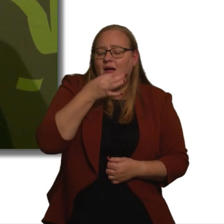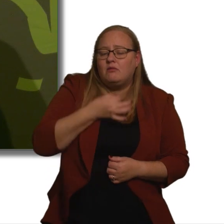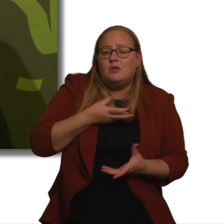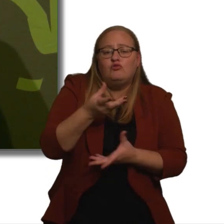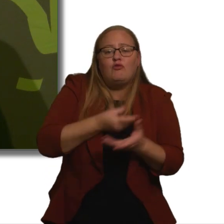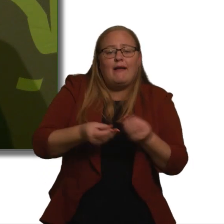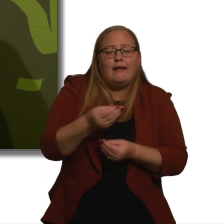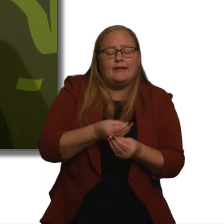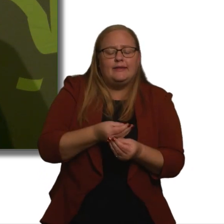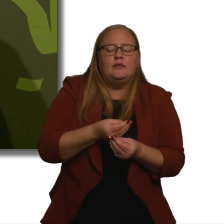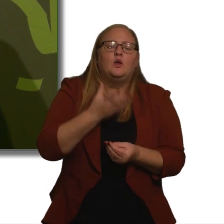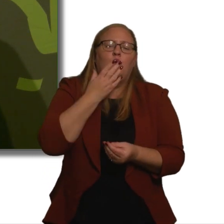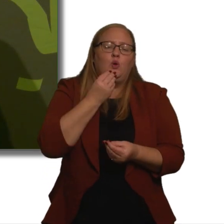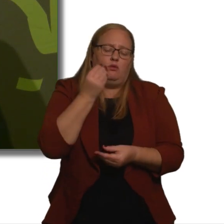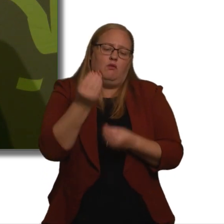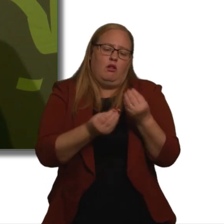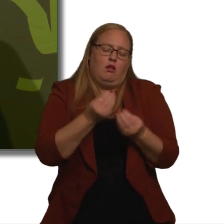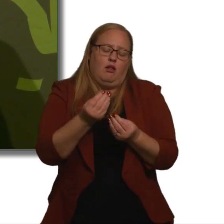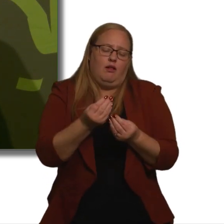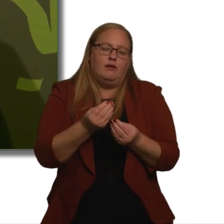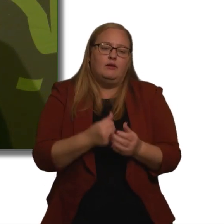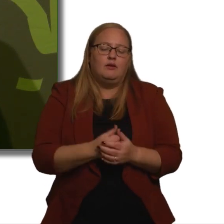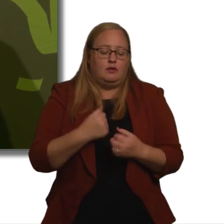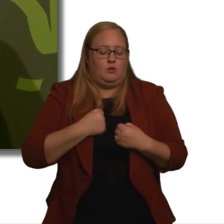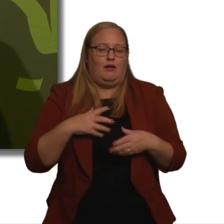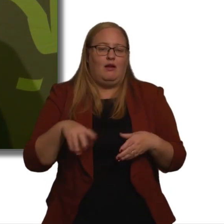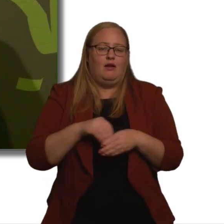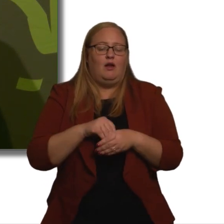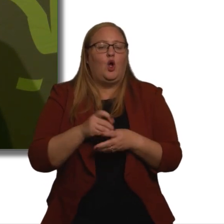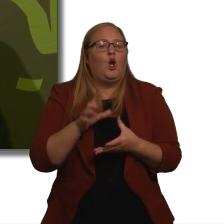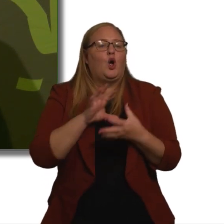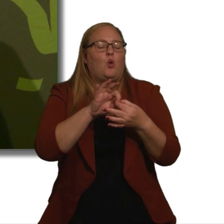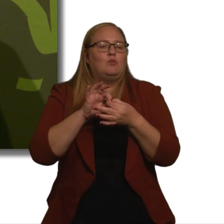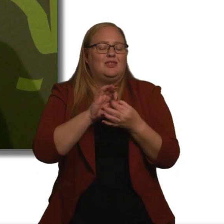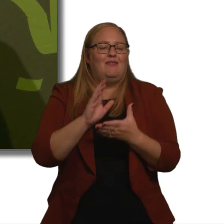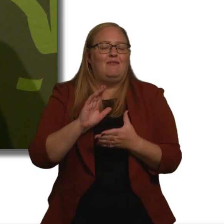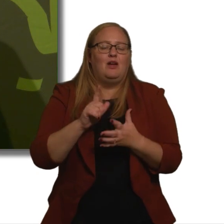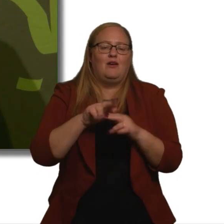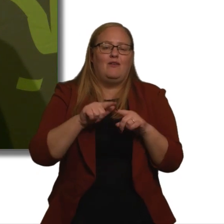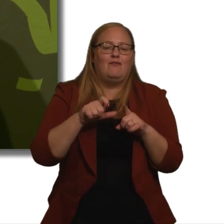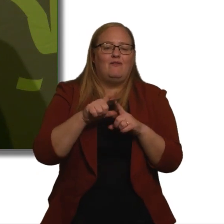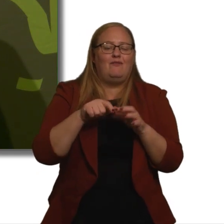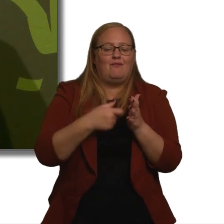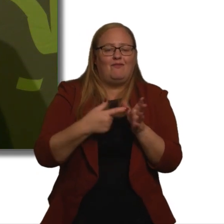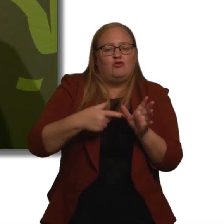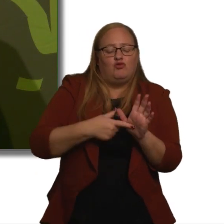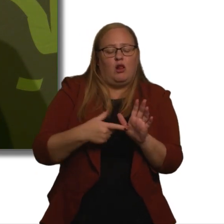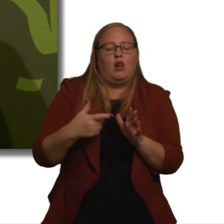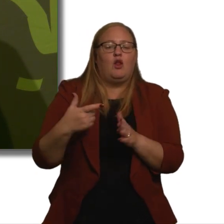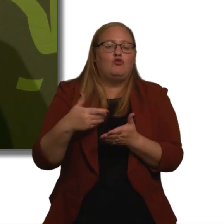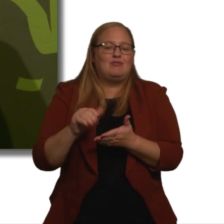our society is a member of the Cooperative Federal Retail and Trading Services, commonly known